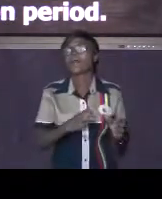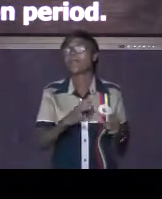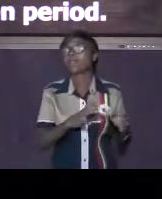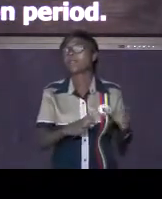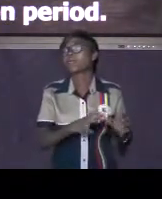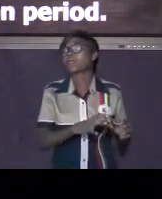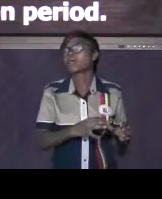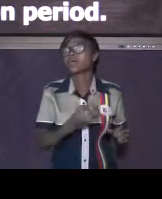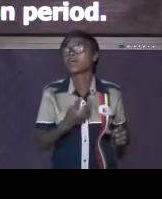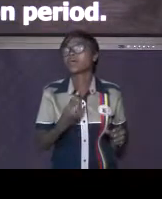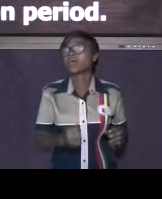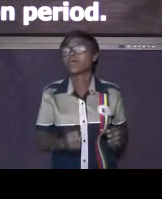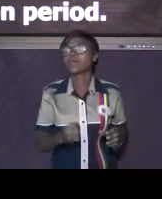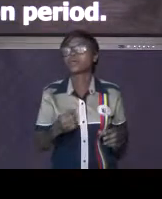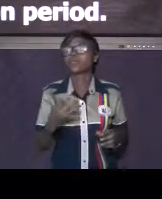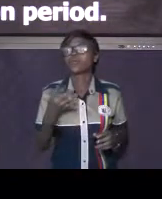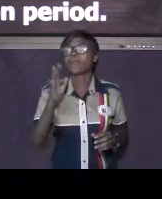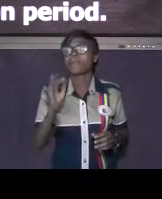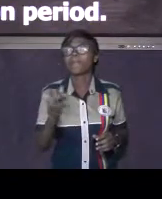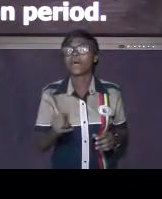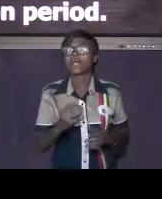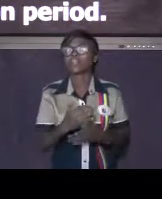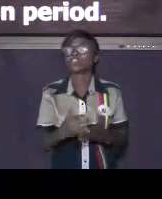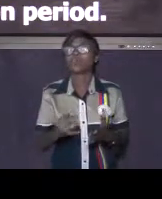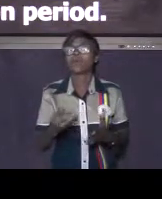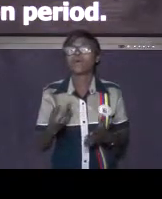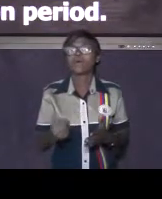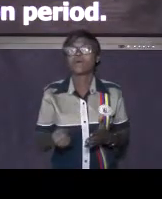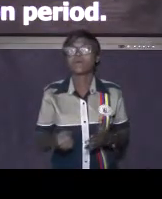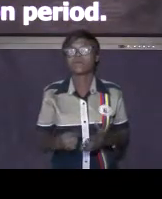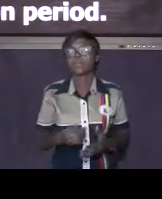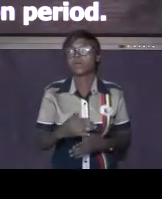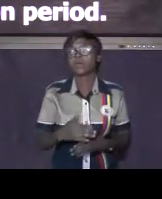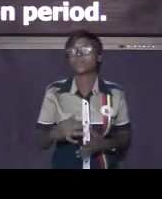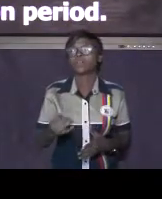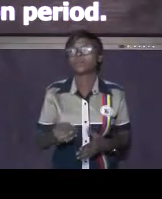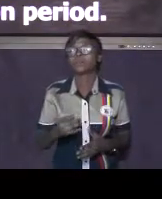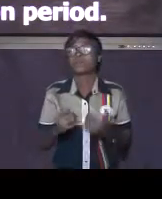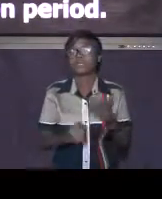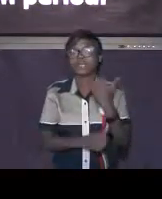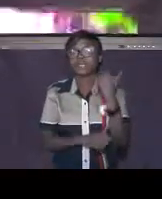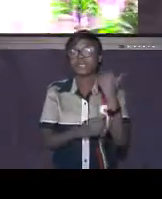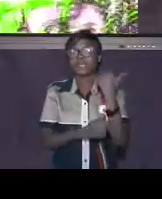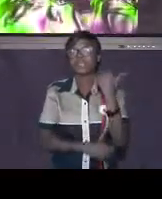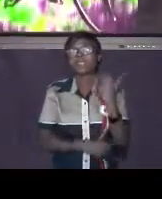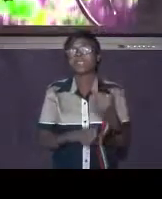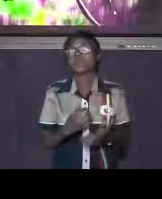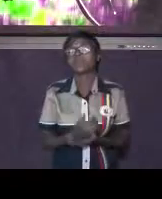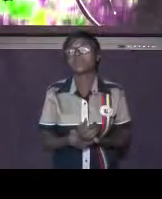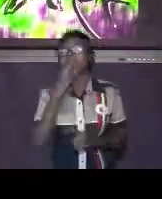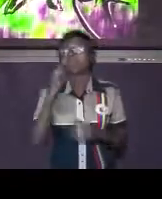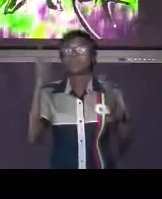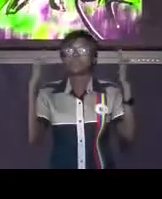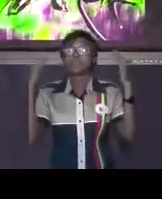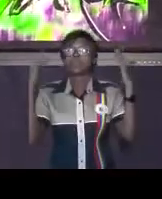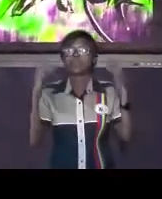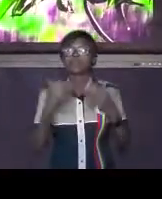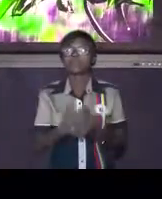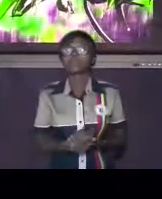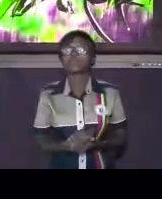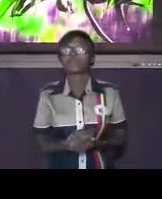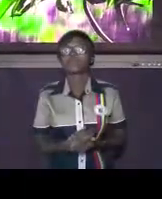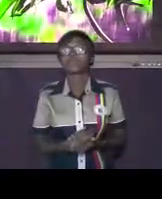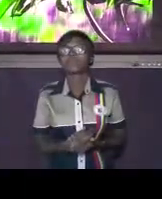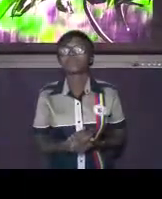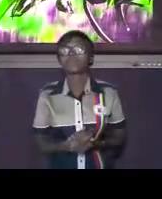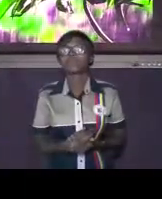higher than a biological minimum during a vegetation period. The next one